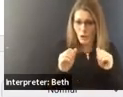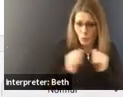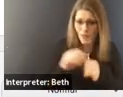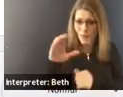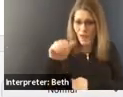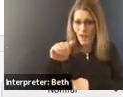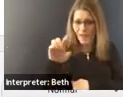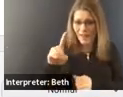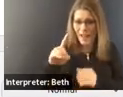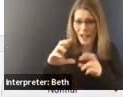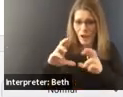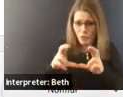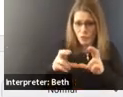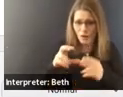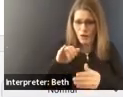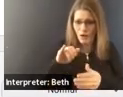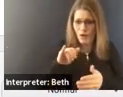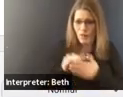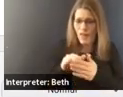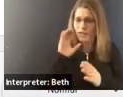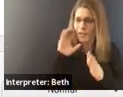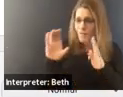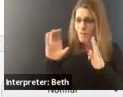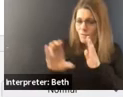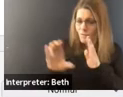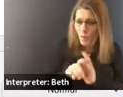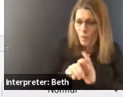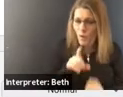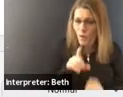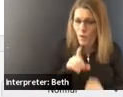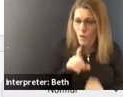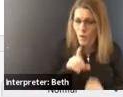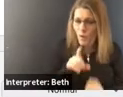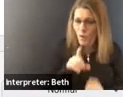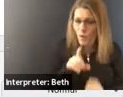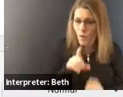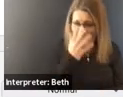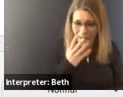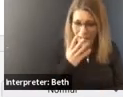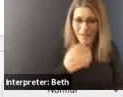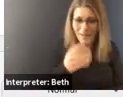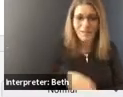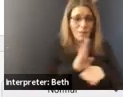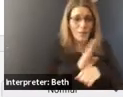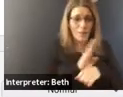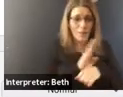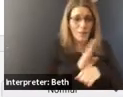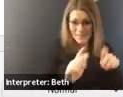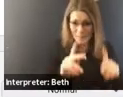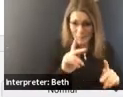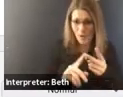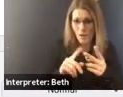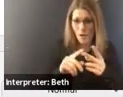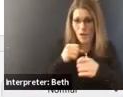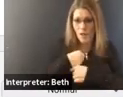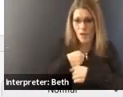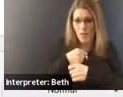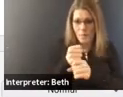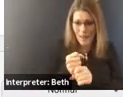the business people, the manufacturing people, they read that as it's